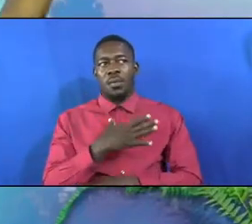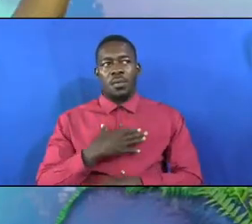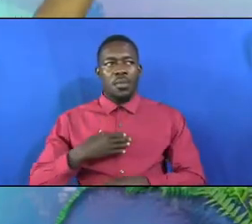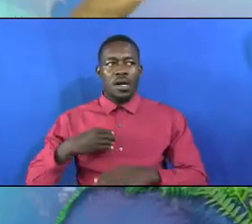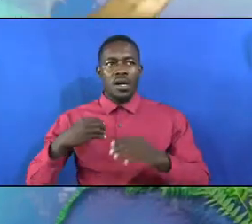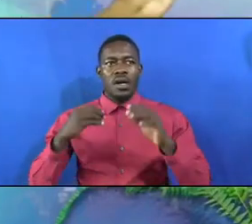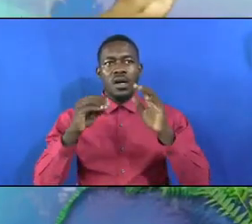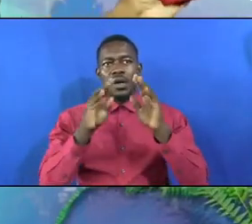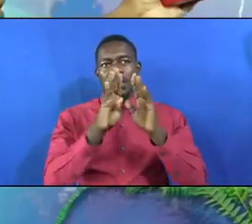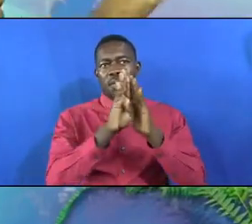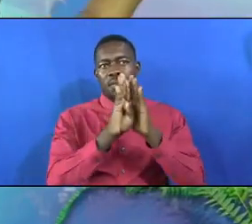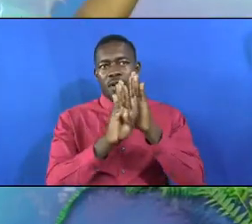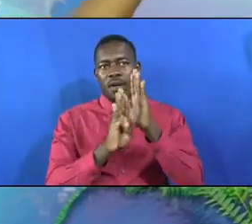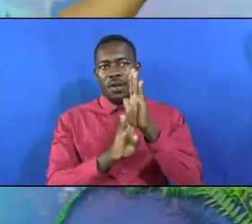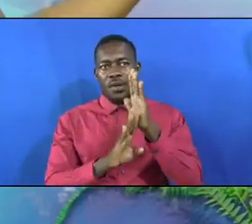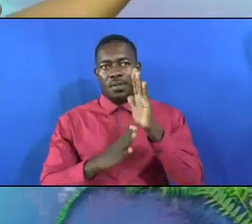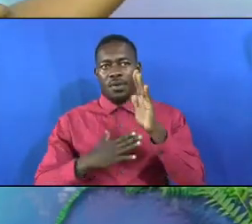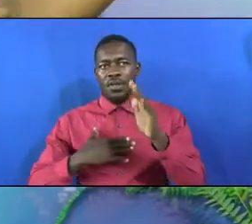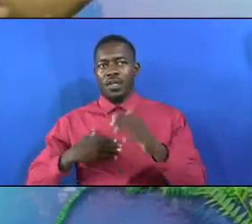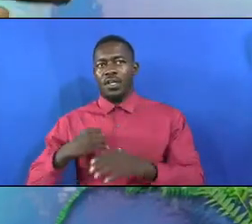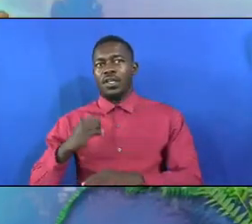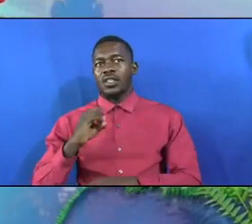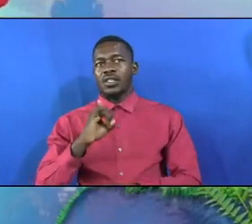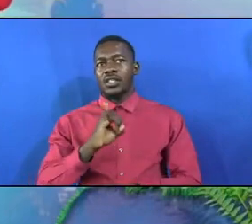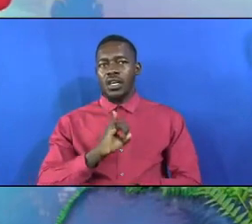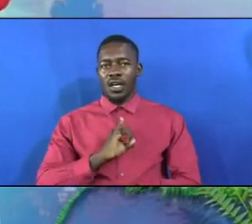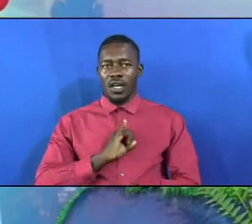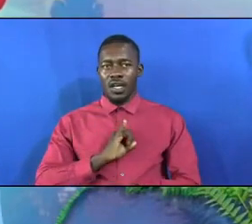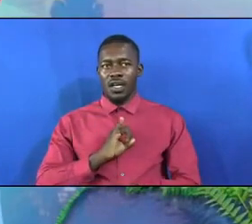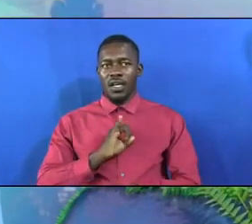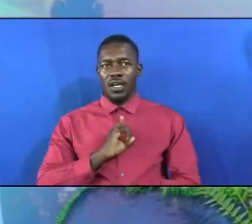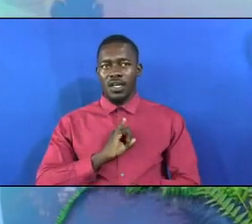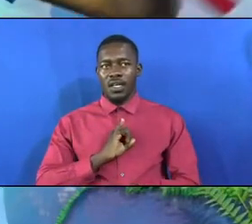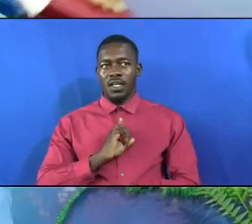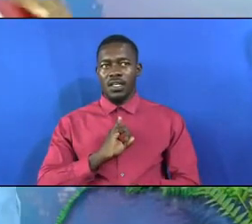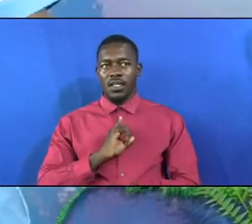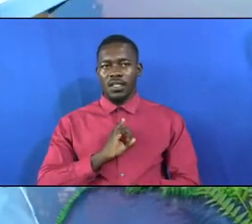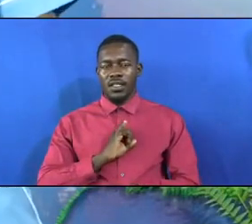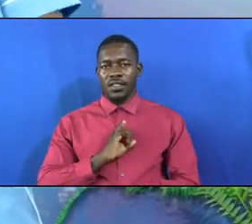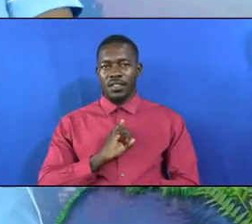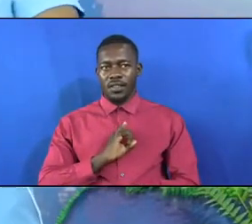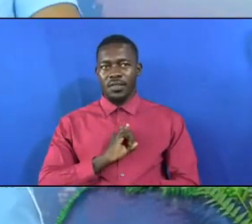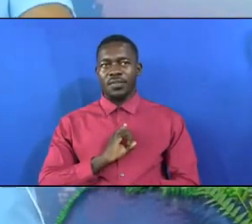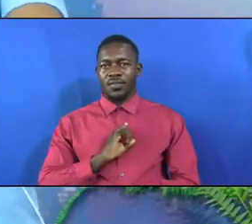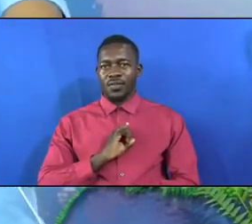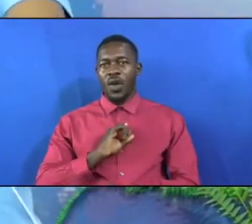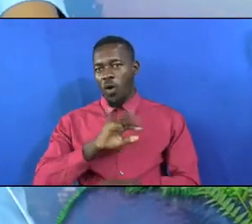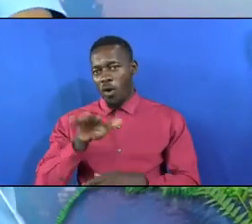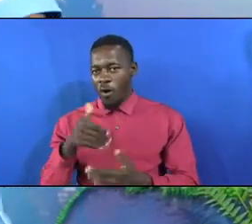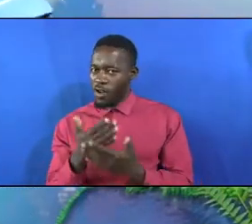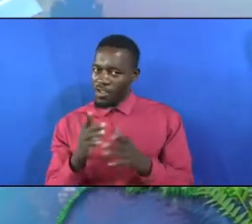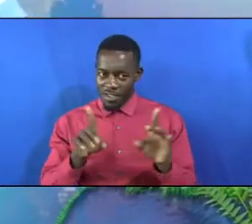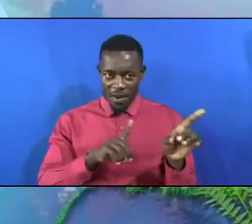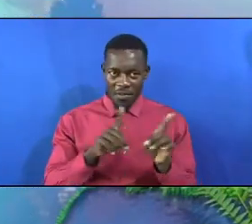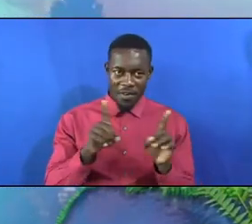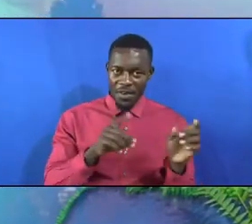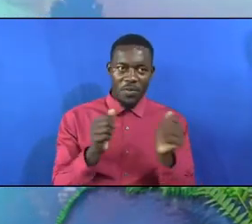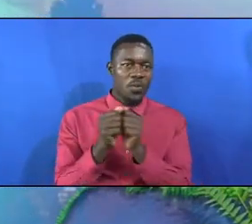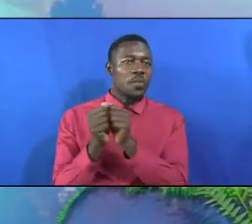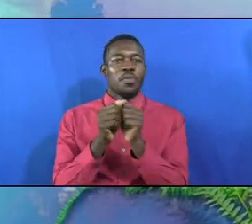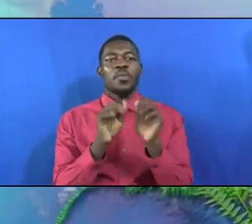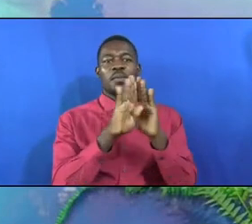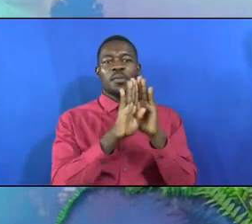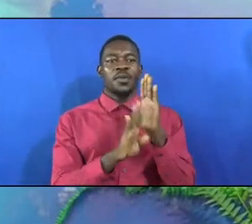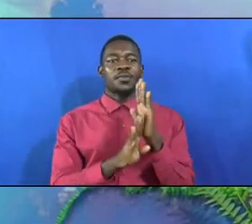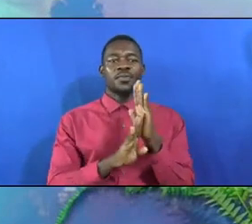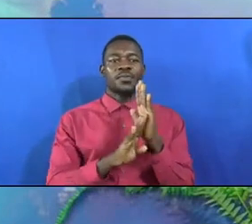together. My Bible and I hope you're traveling with your Bible. In the book